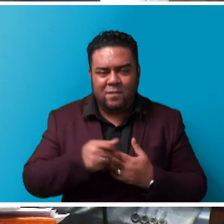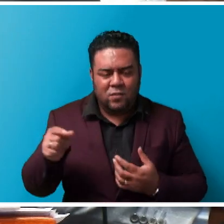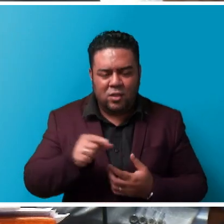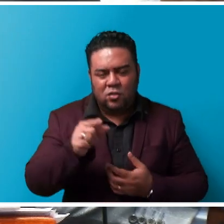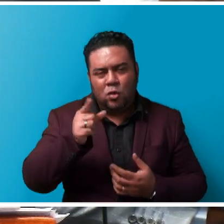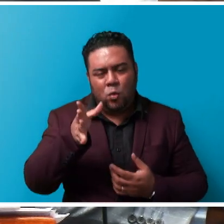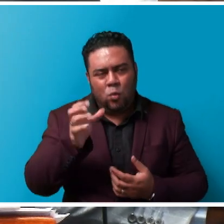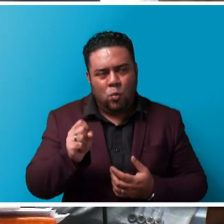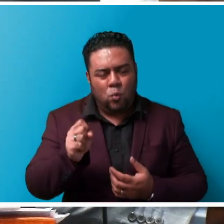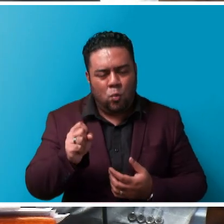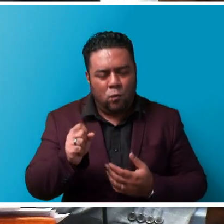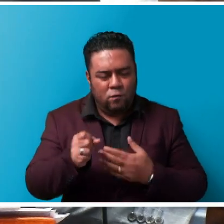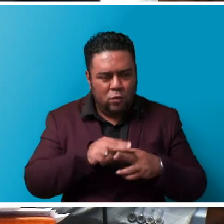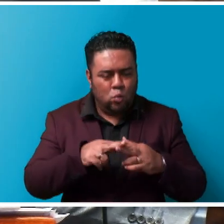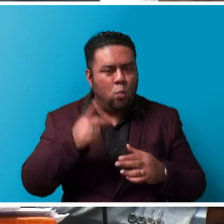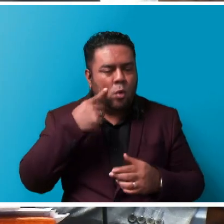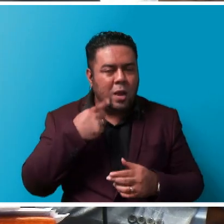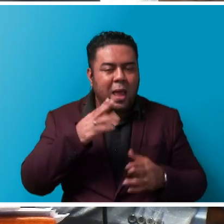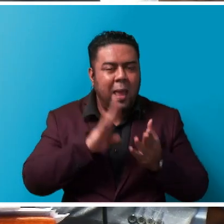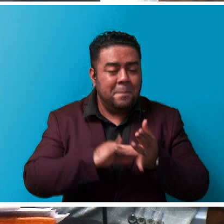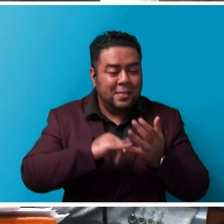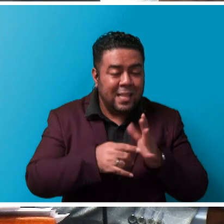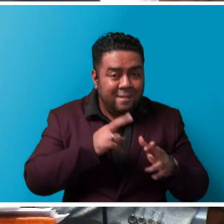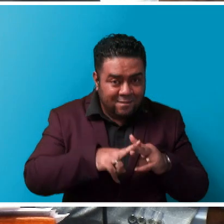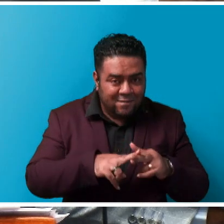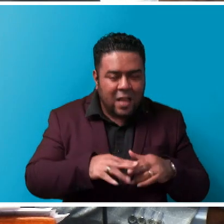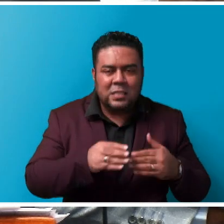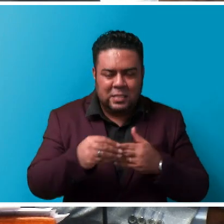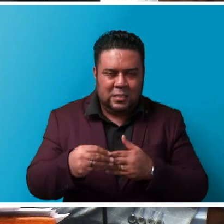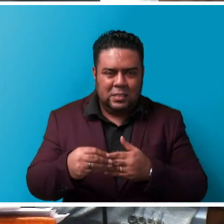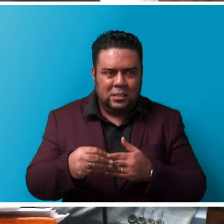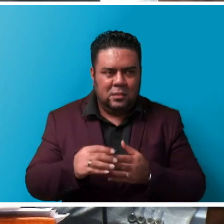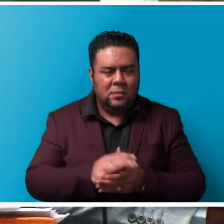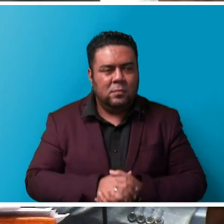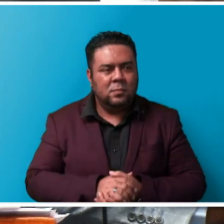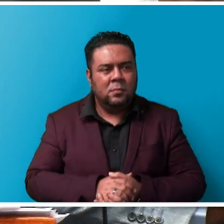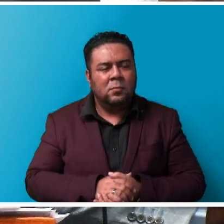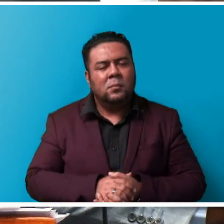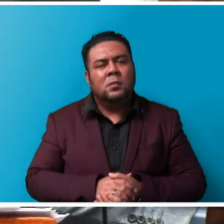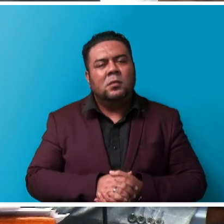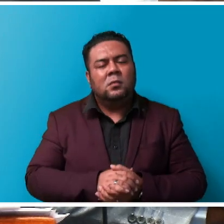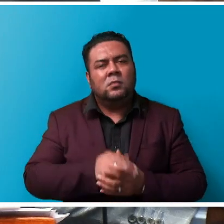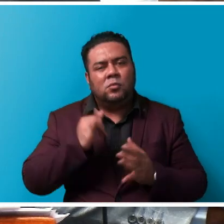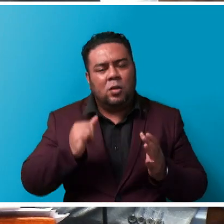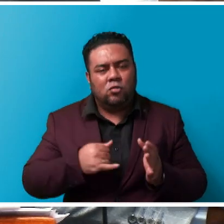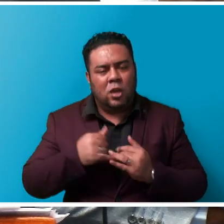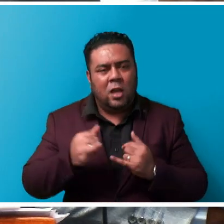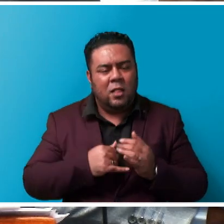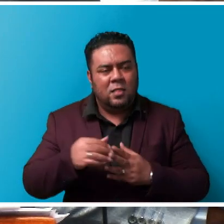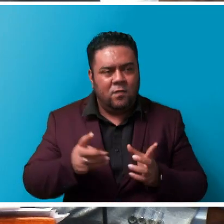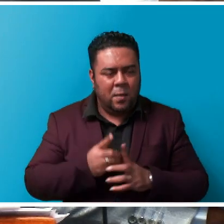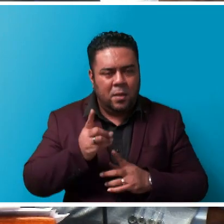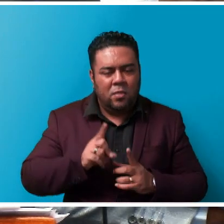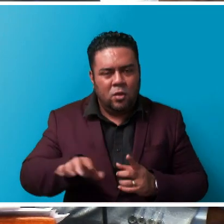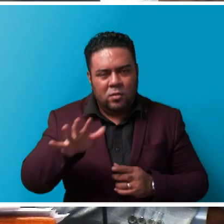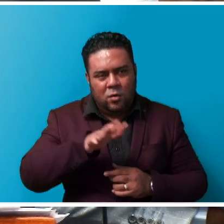is critical. And MSF has made significant progress in infrastructure development in that area in terms of 3